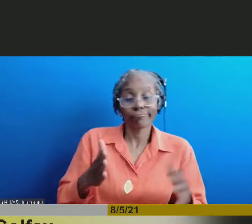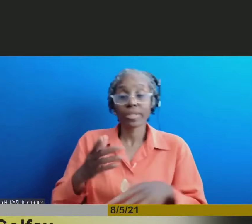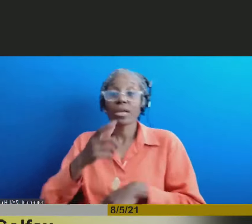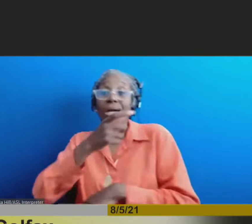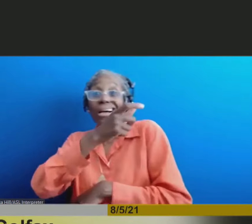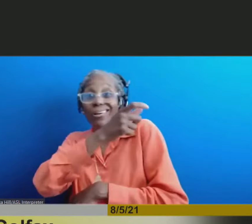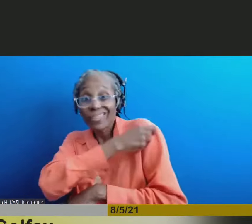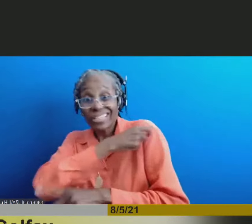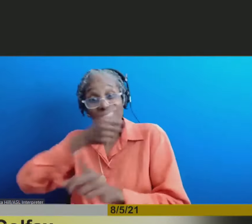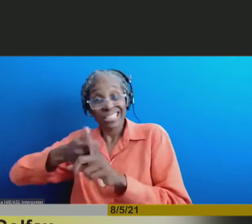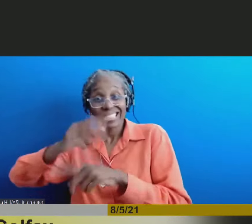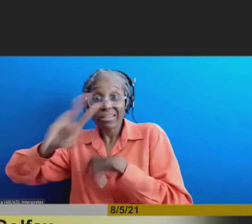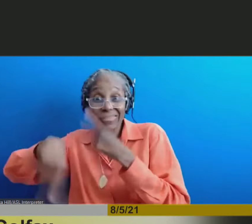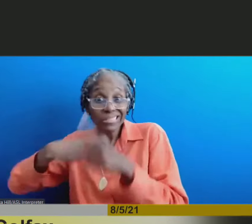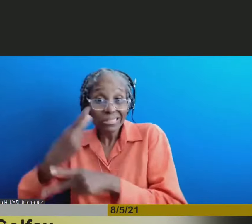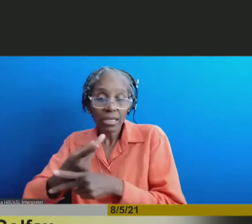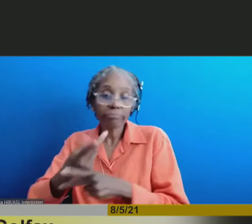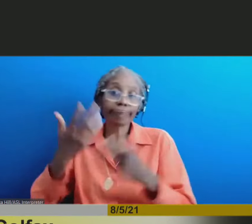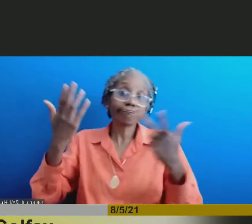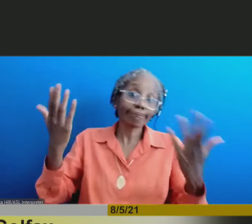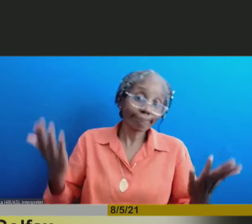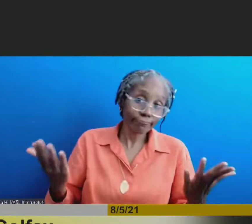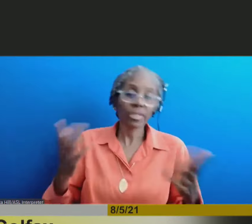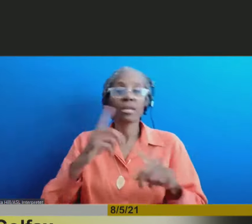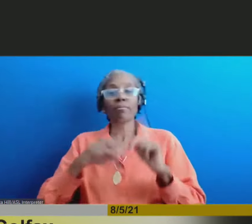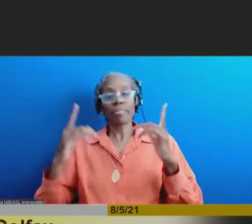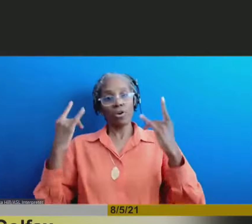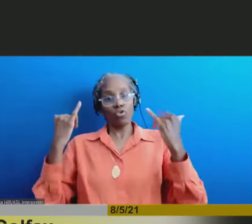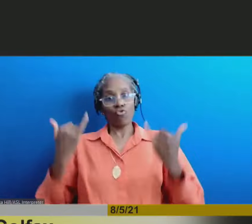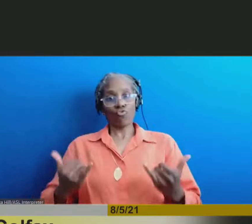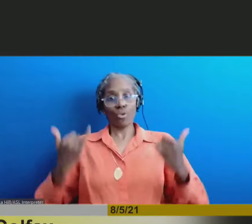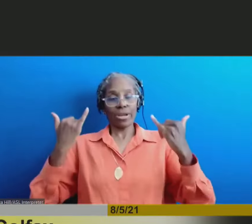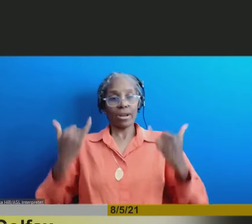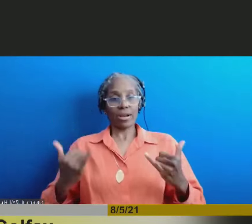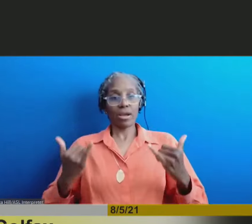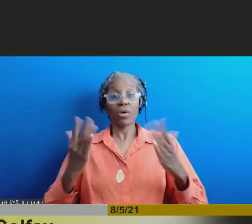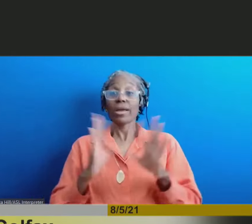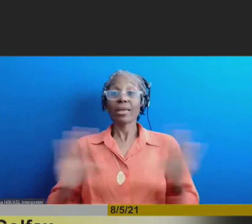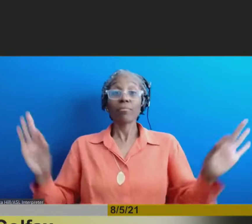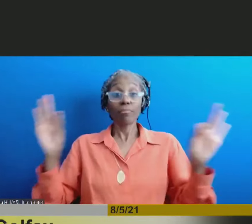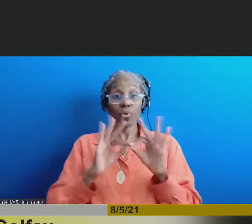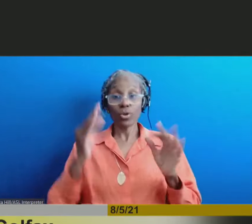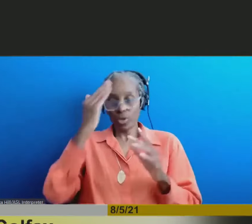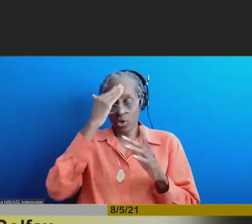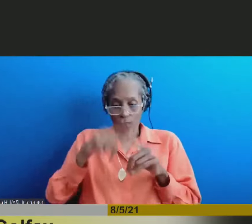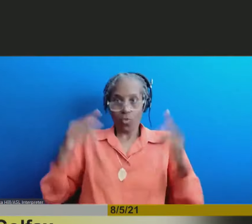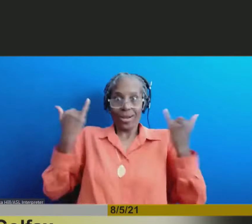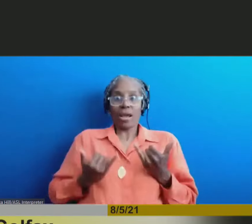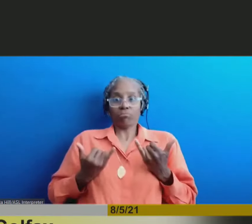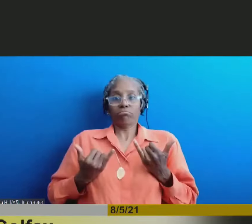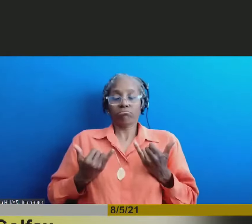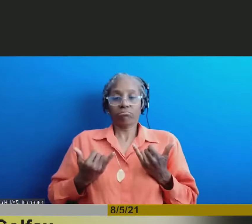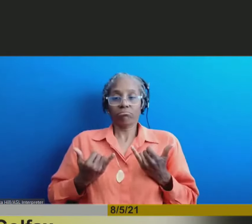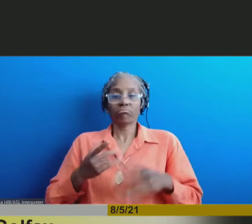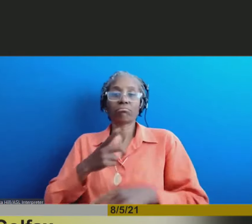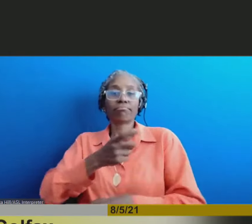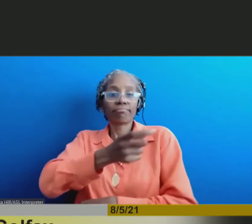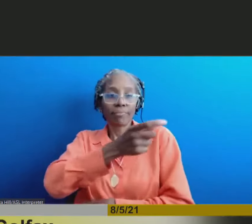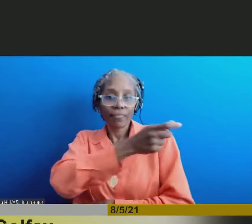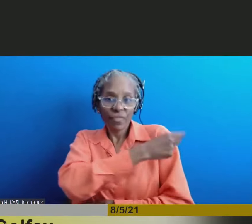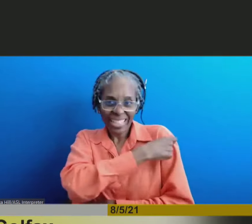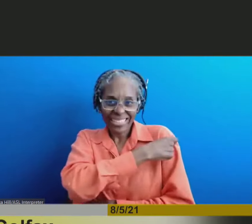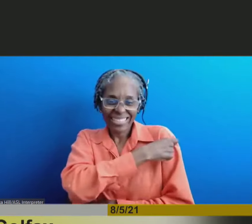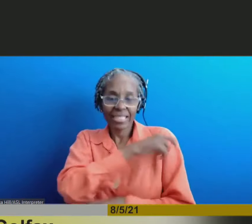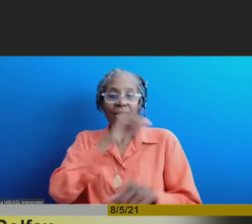necessary. But I think right now the most important thing that we know now is that these vaccines are going